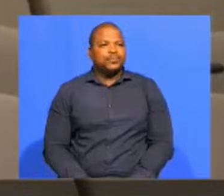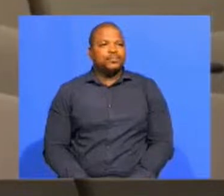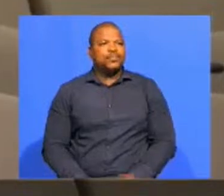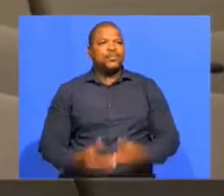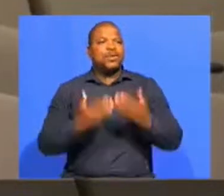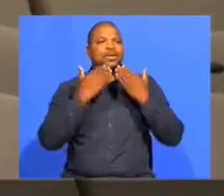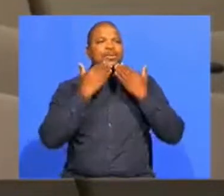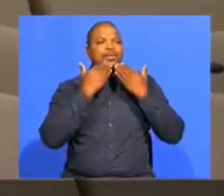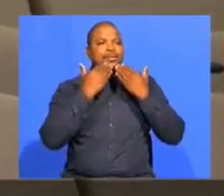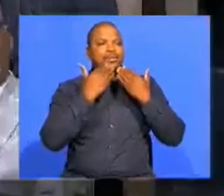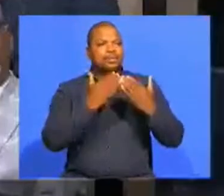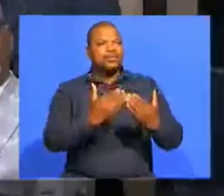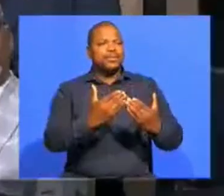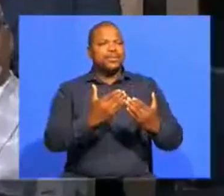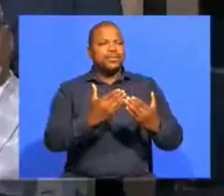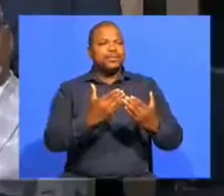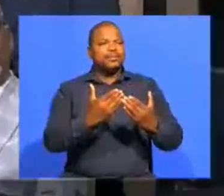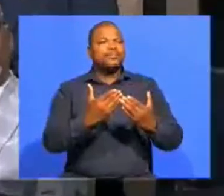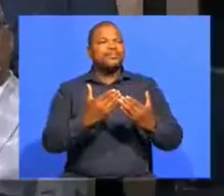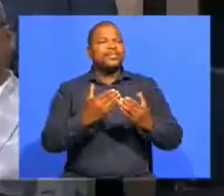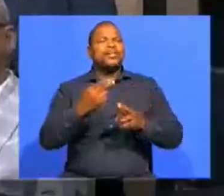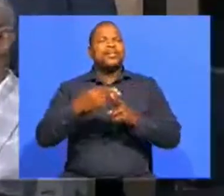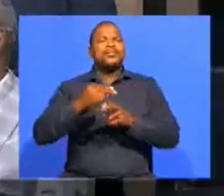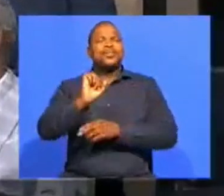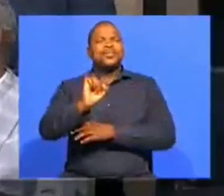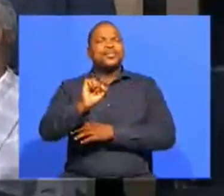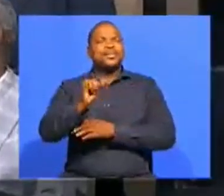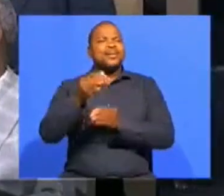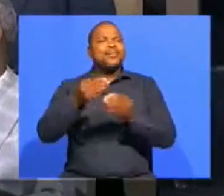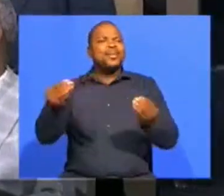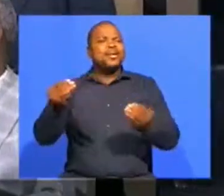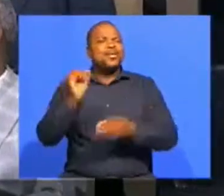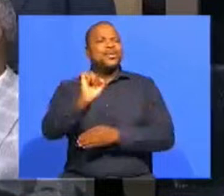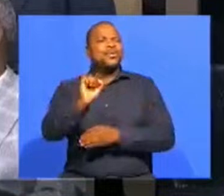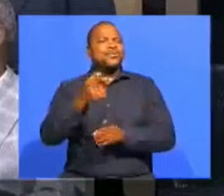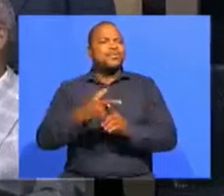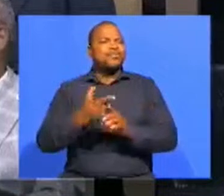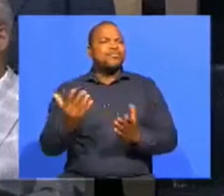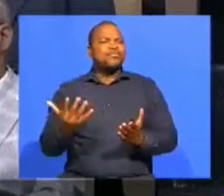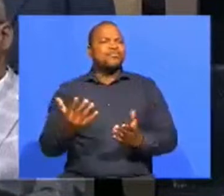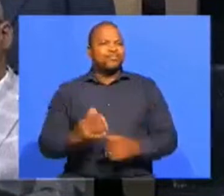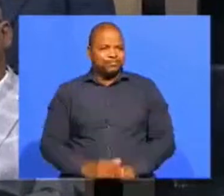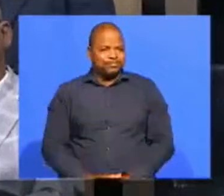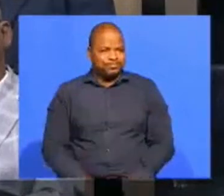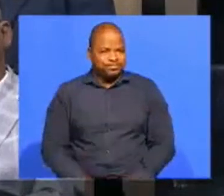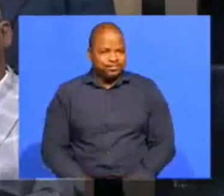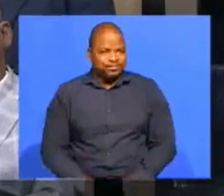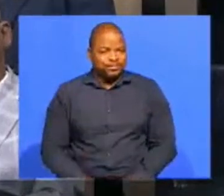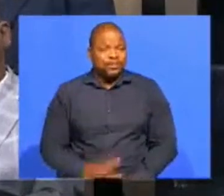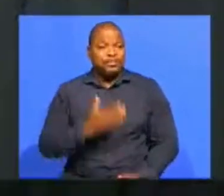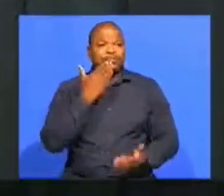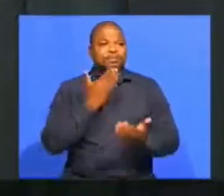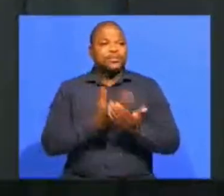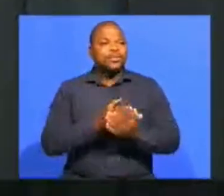Thank you, Excellency. Ma'am, please state your name and the media house that you come from. Good afternoon.